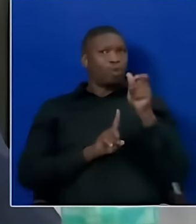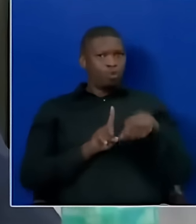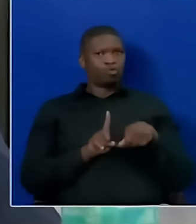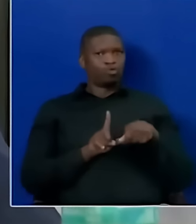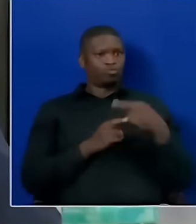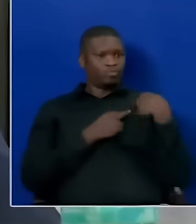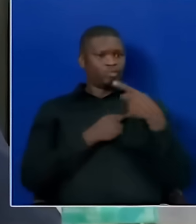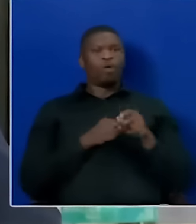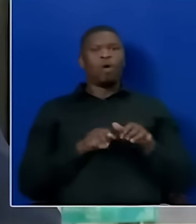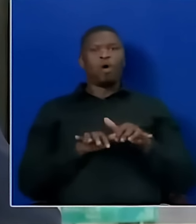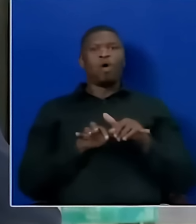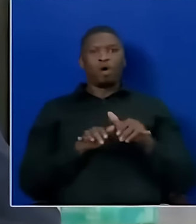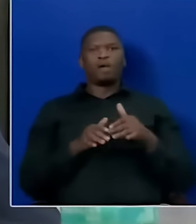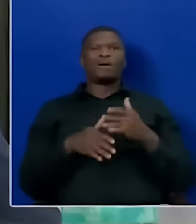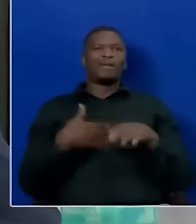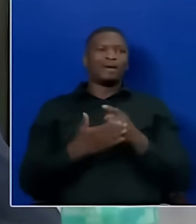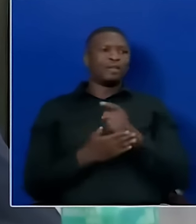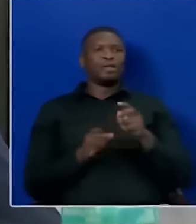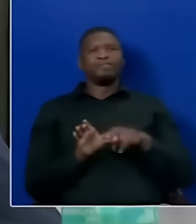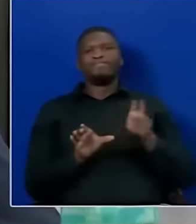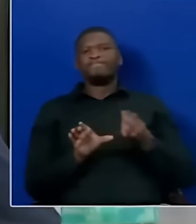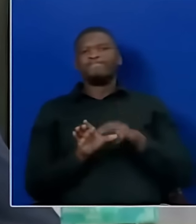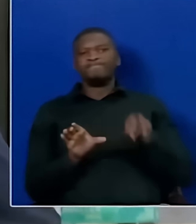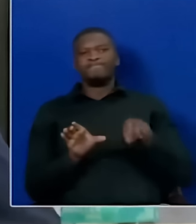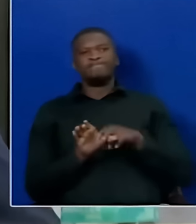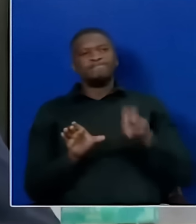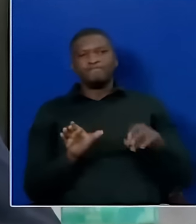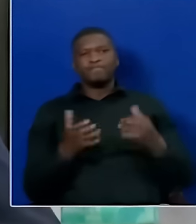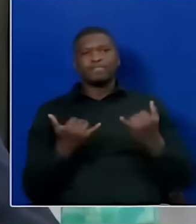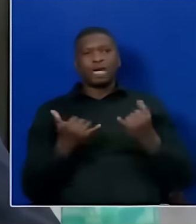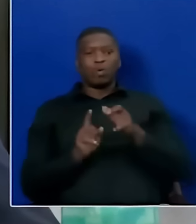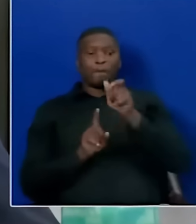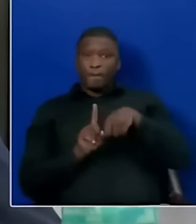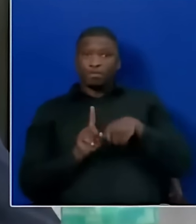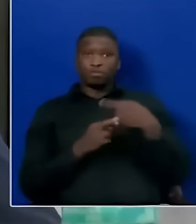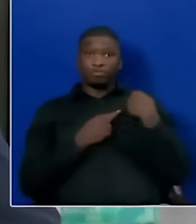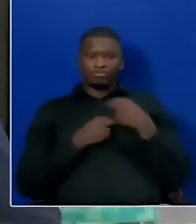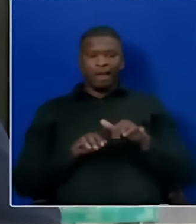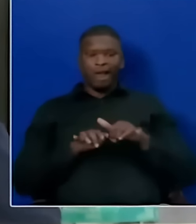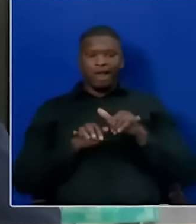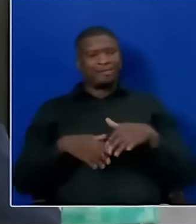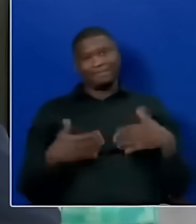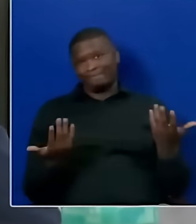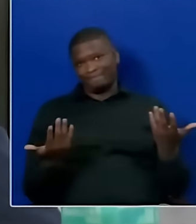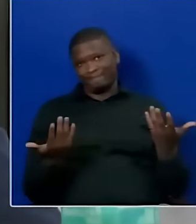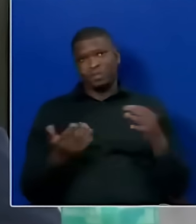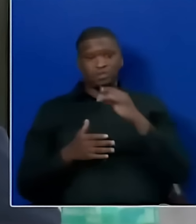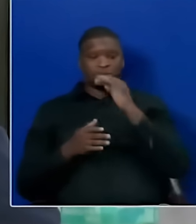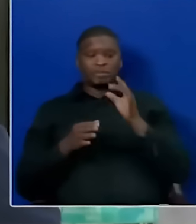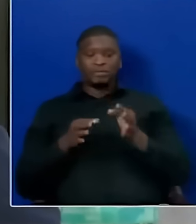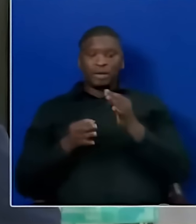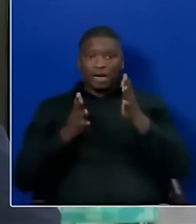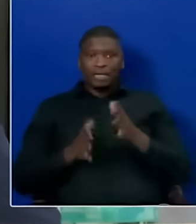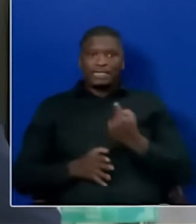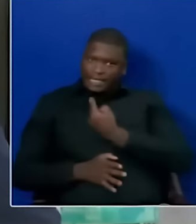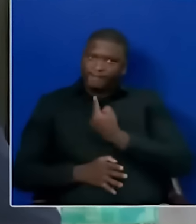resigned, and we no longer we don't have typists. So analysts started to do their own typing. So as they do